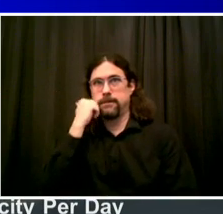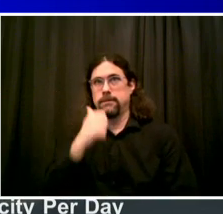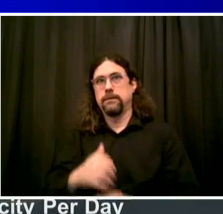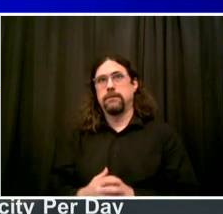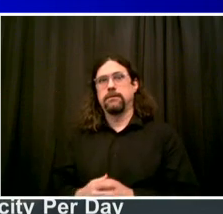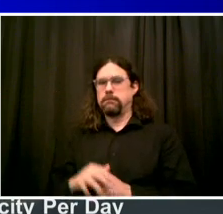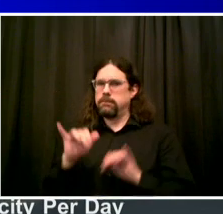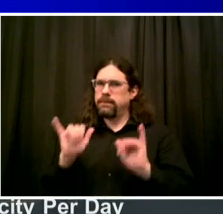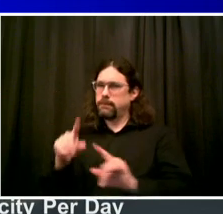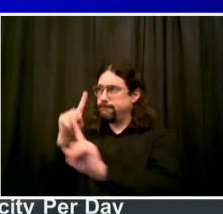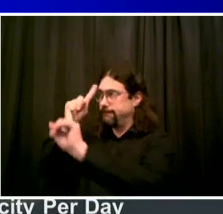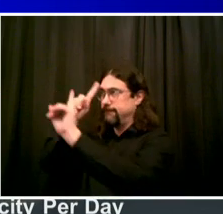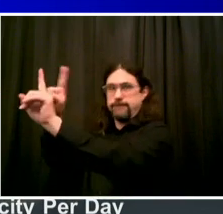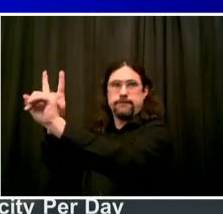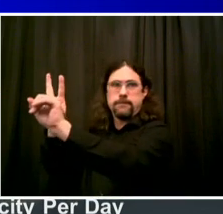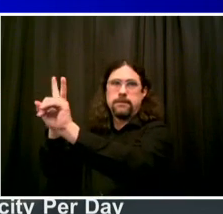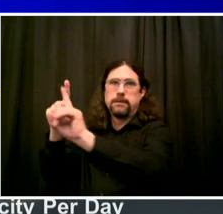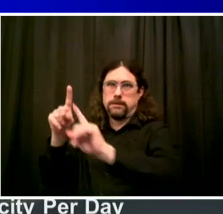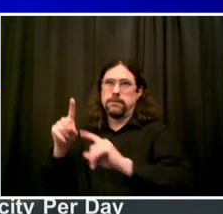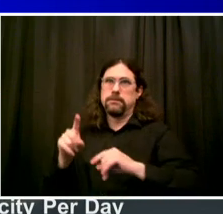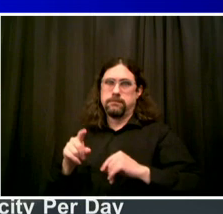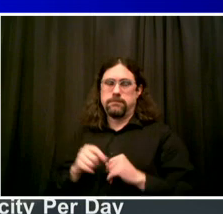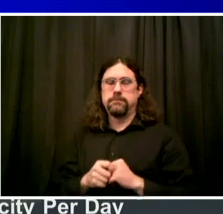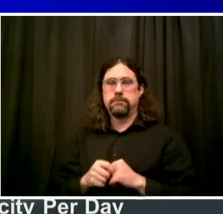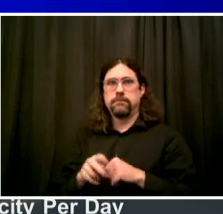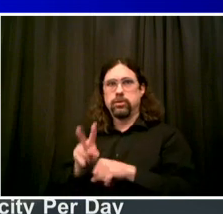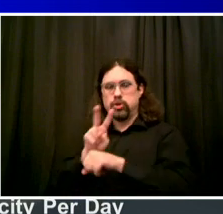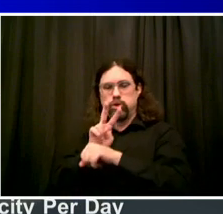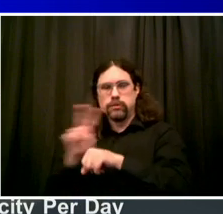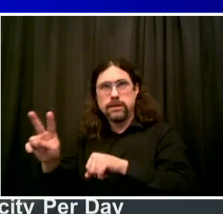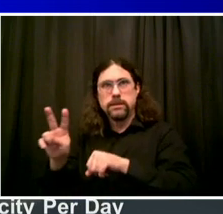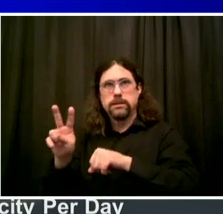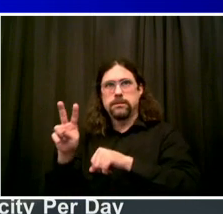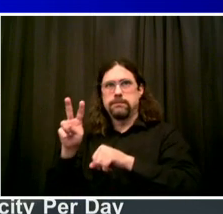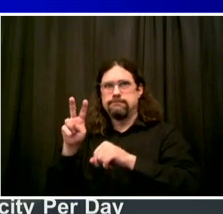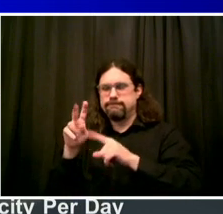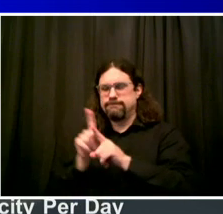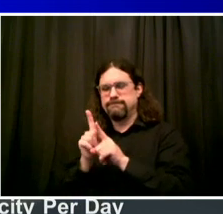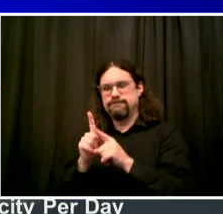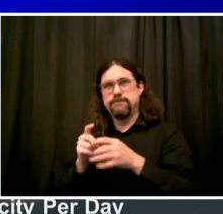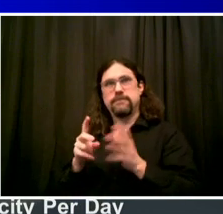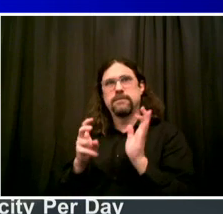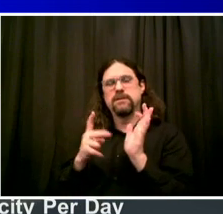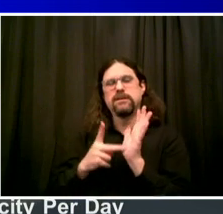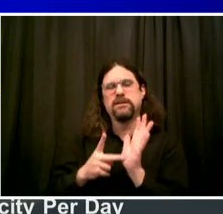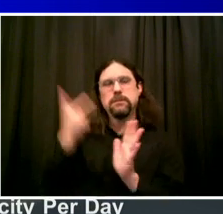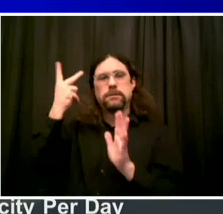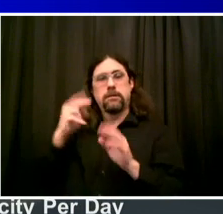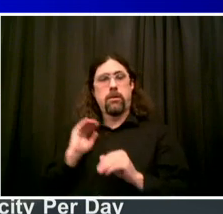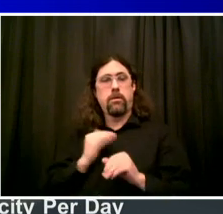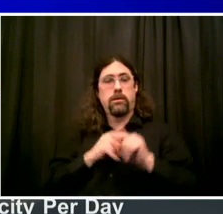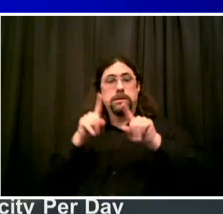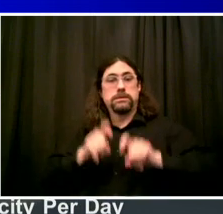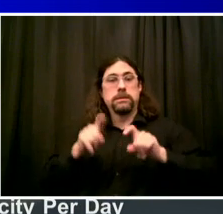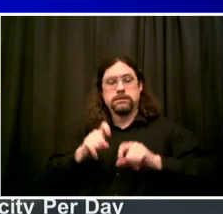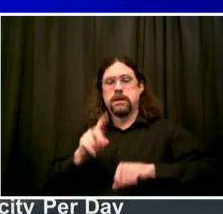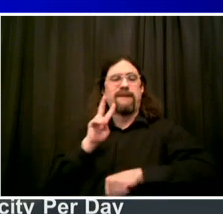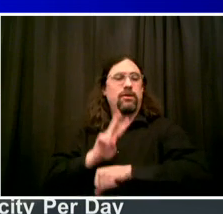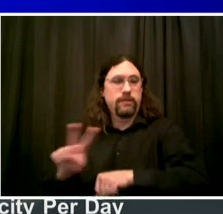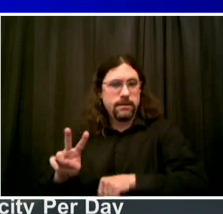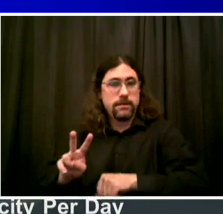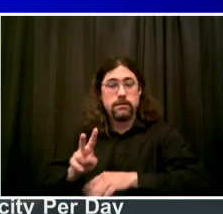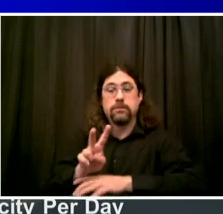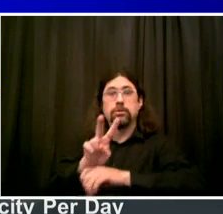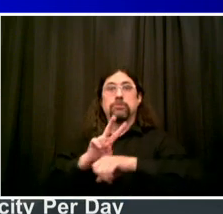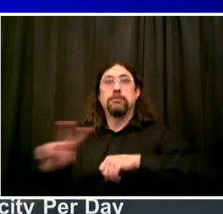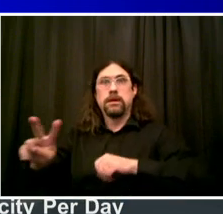the essence of getting out to the grassroots, but it's only beginning. We're intending to do more and more as more and more testing, more and more